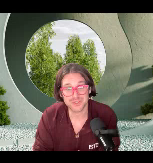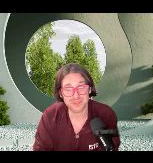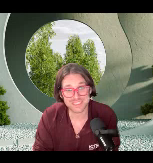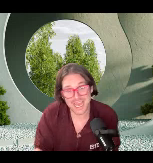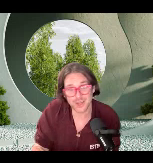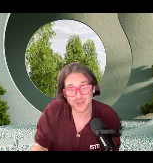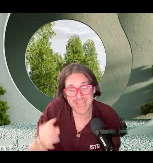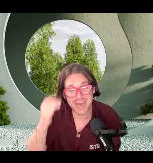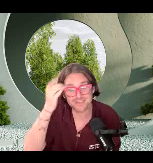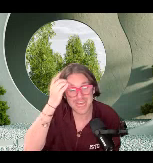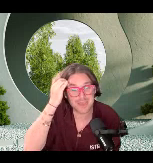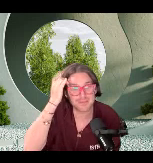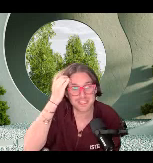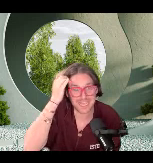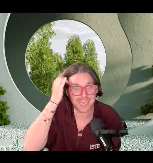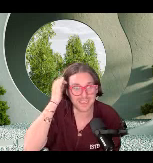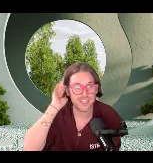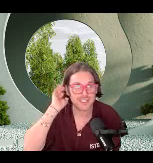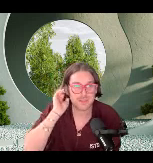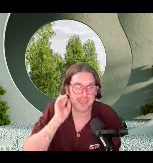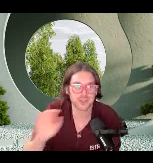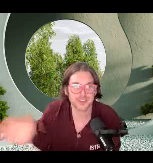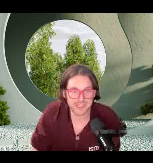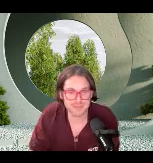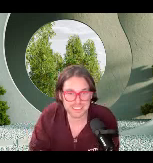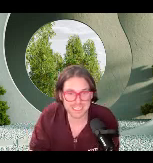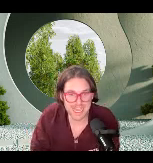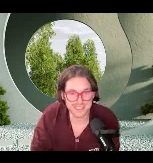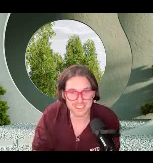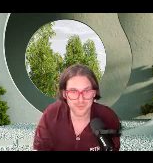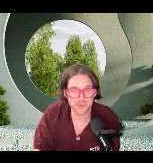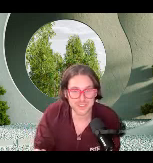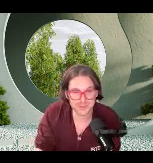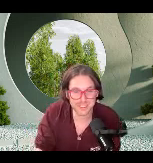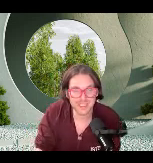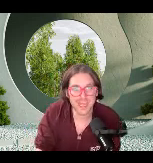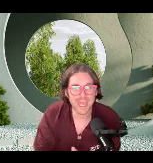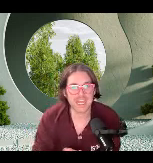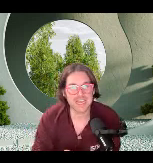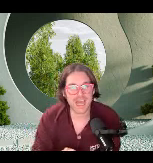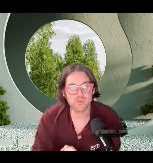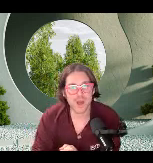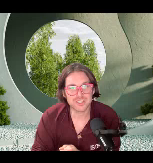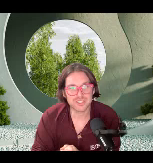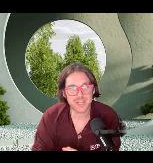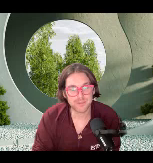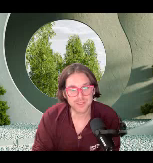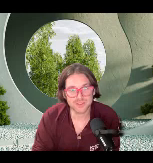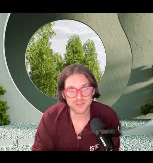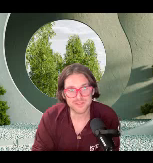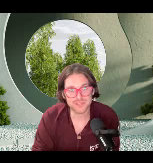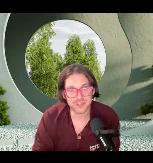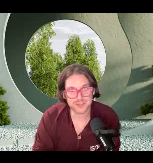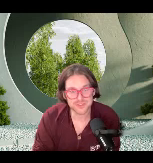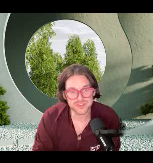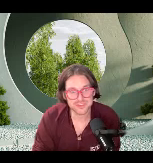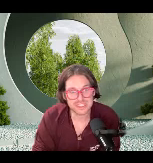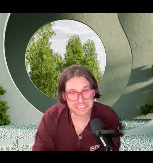we're trying to do these, how do we have time in the day to make sure that everybody can access what we're doing? And I want to kind of put